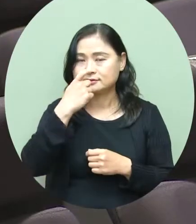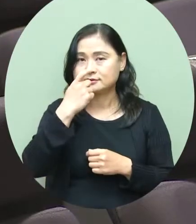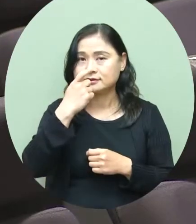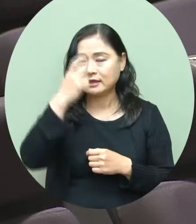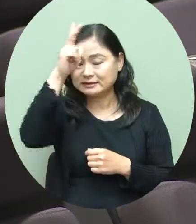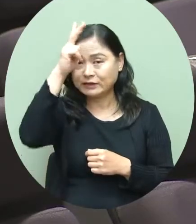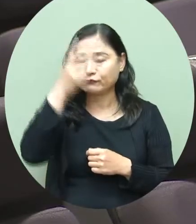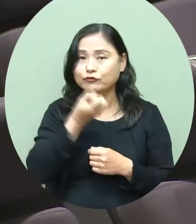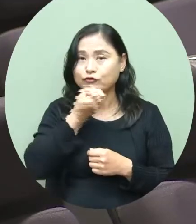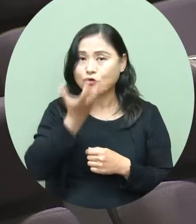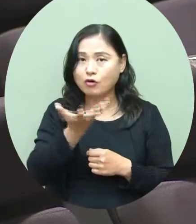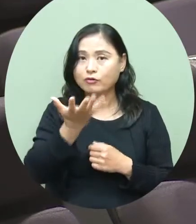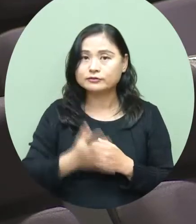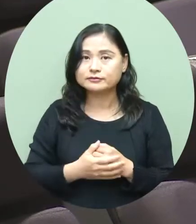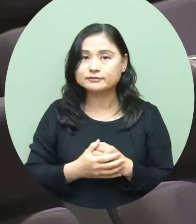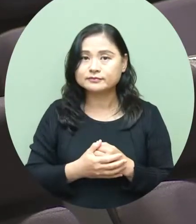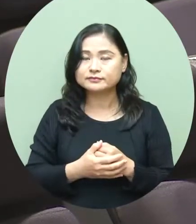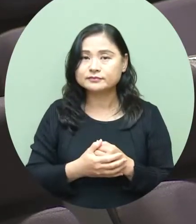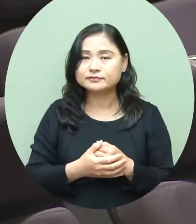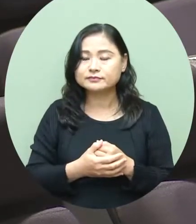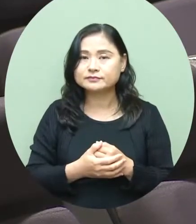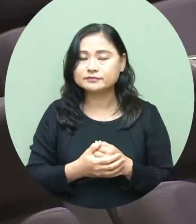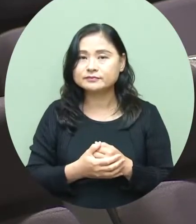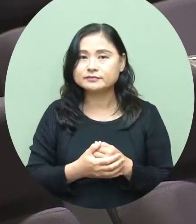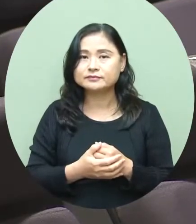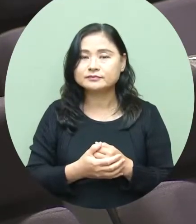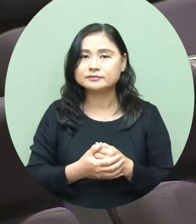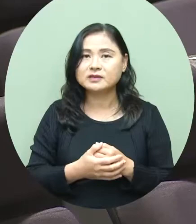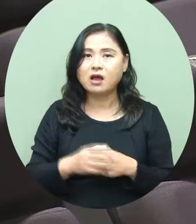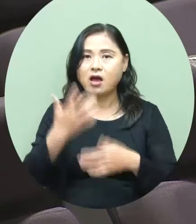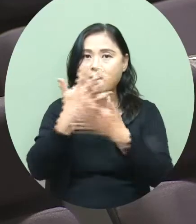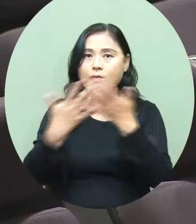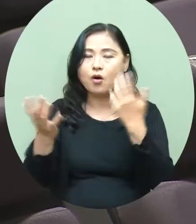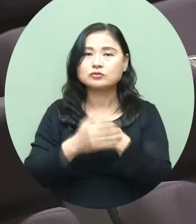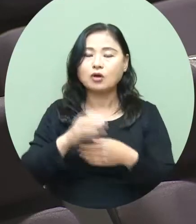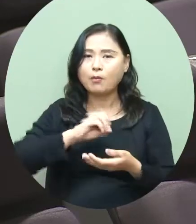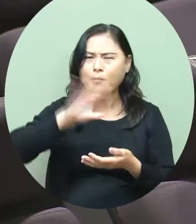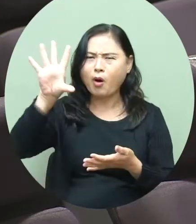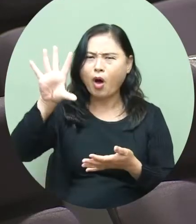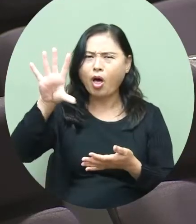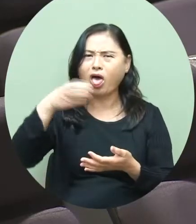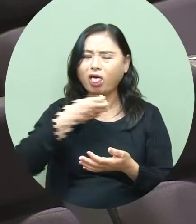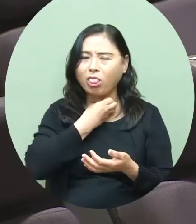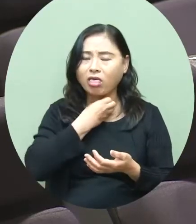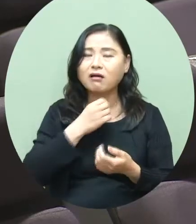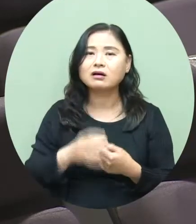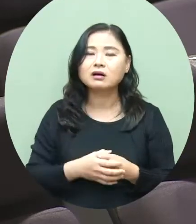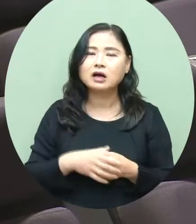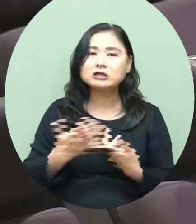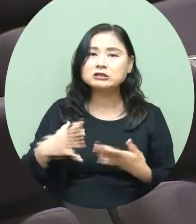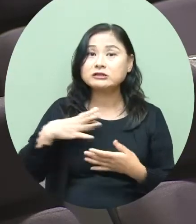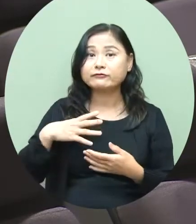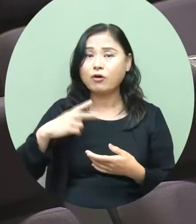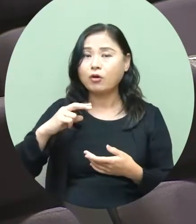negative tests on the RAT platform. I'm wondering if the situation for that has improved recently,